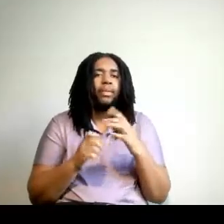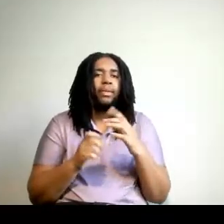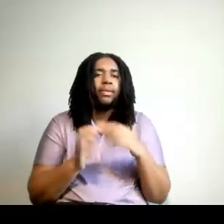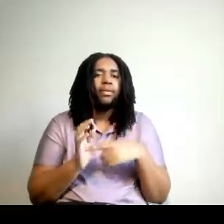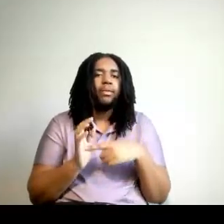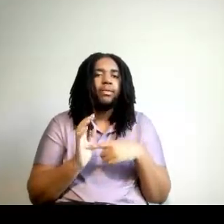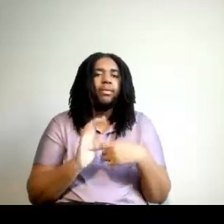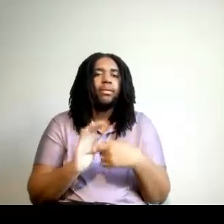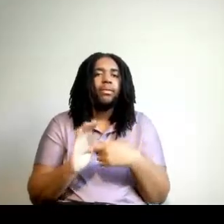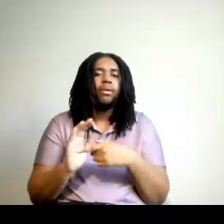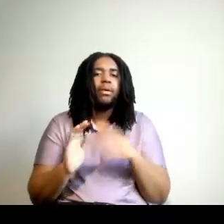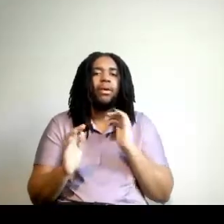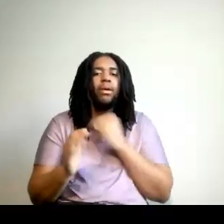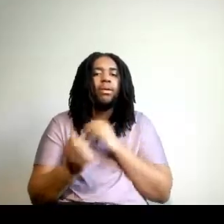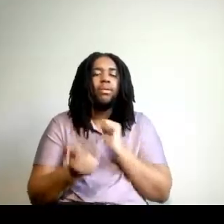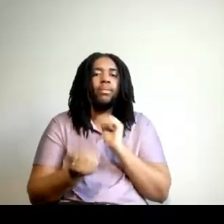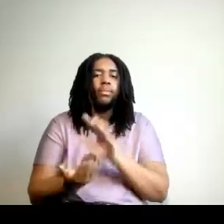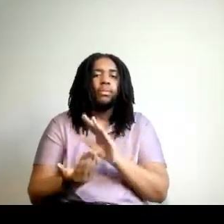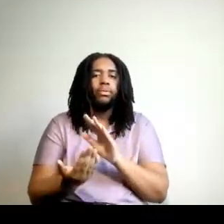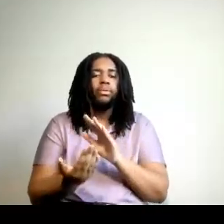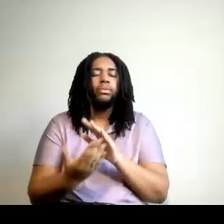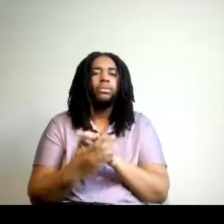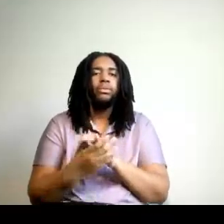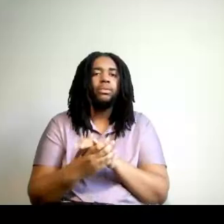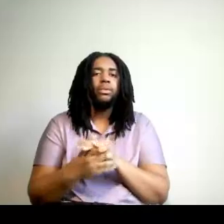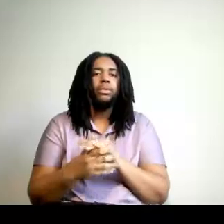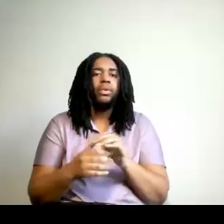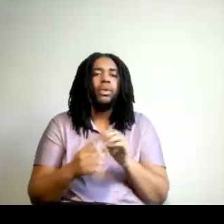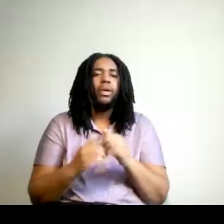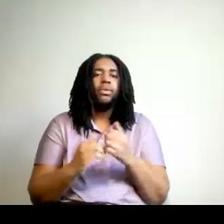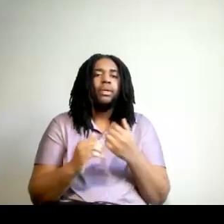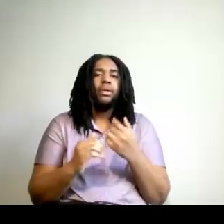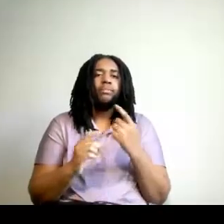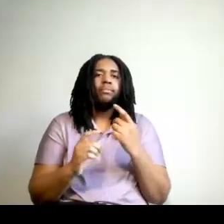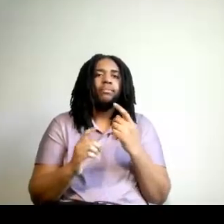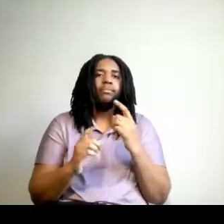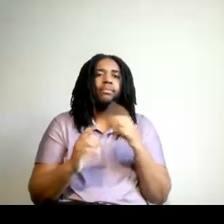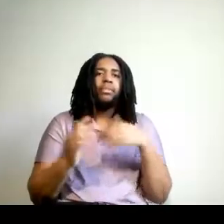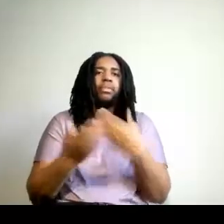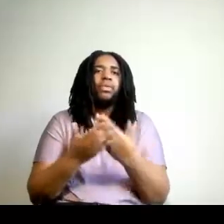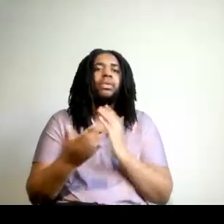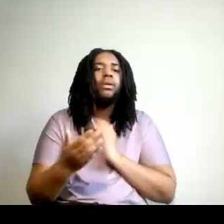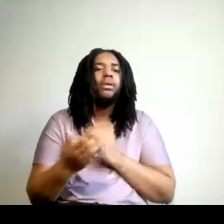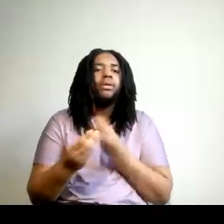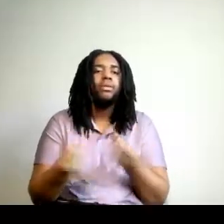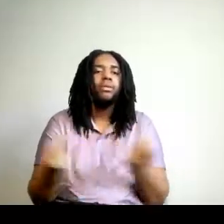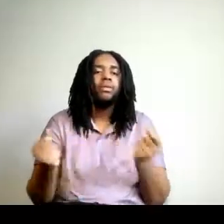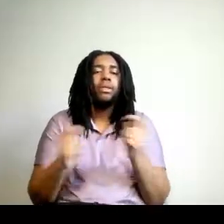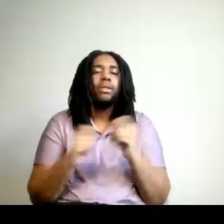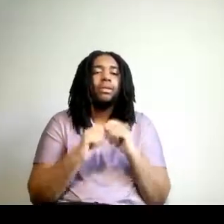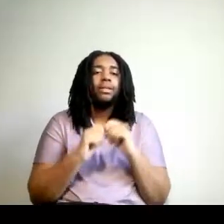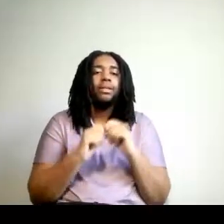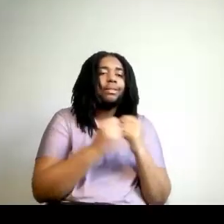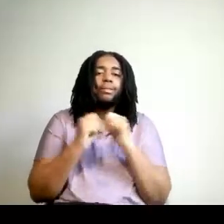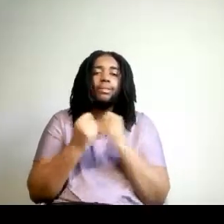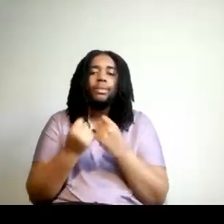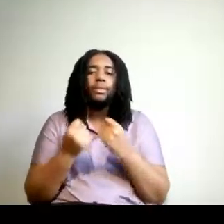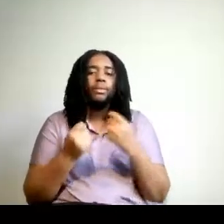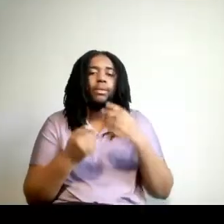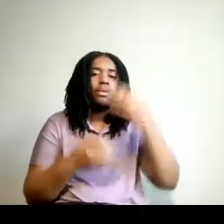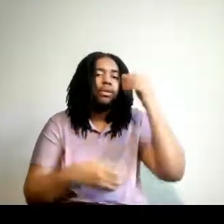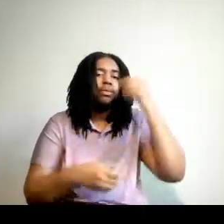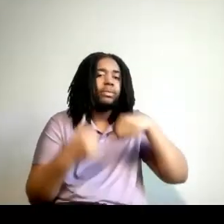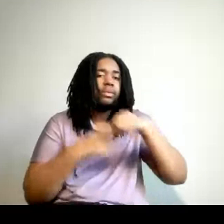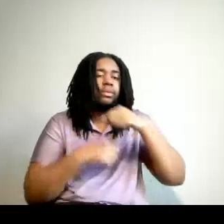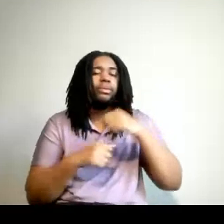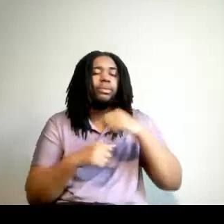So in case you're wondering how we came to the potential solutions, our team learned from each other. We reviewed available